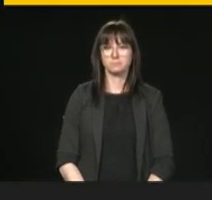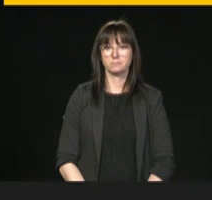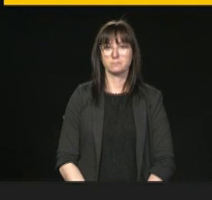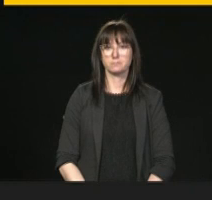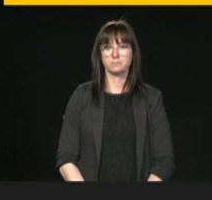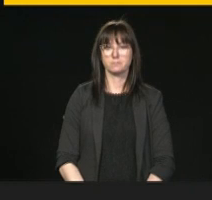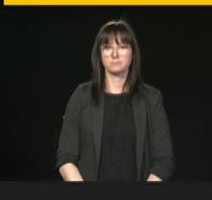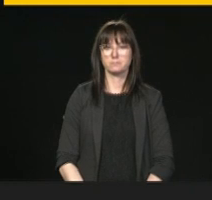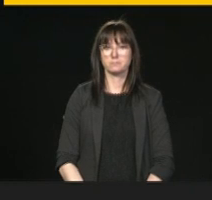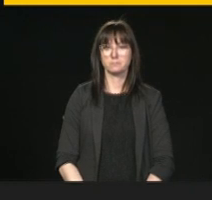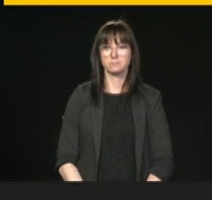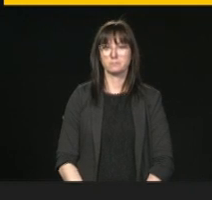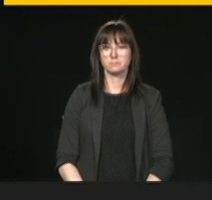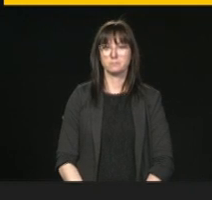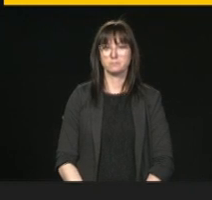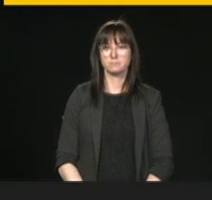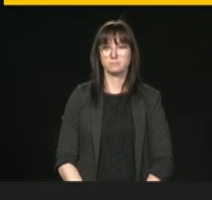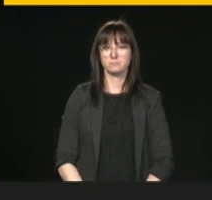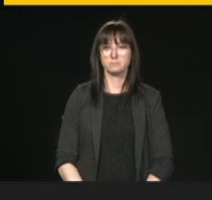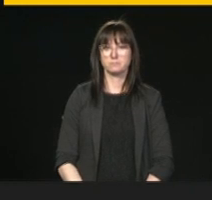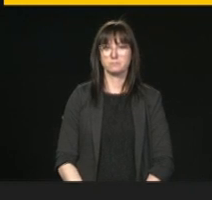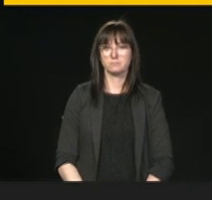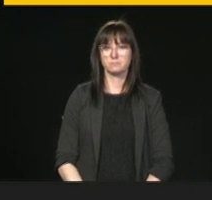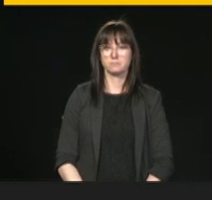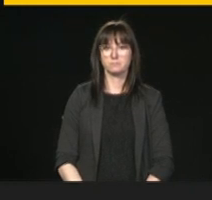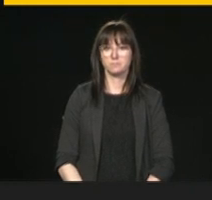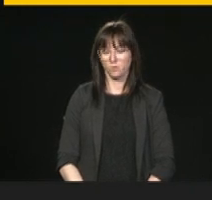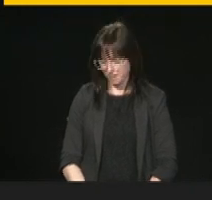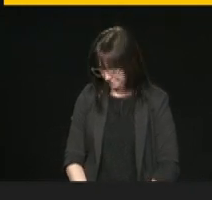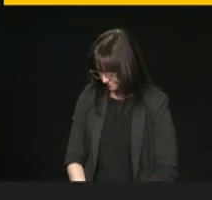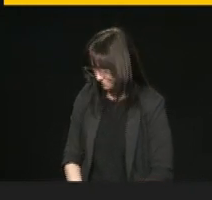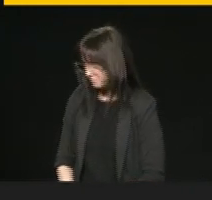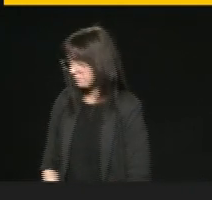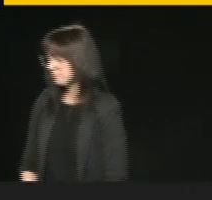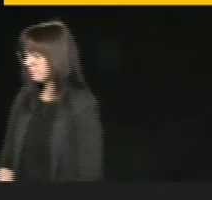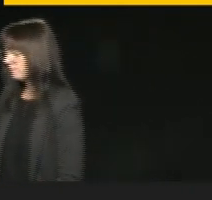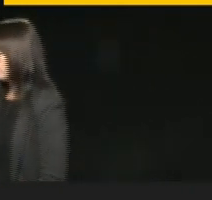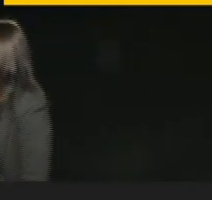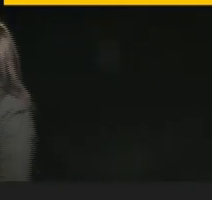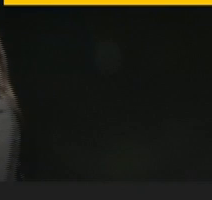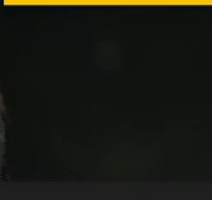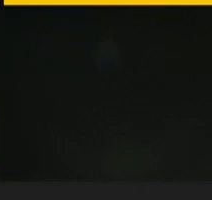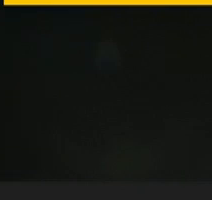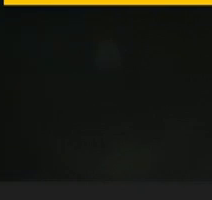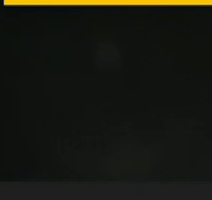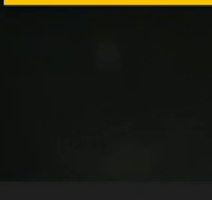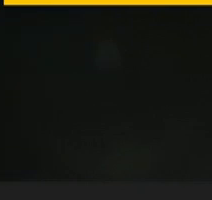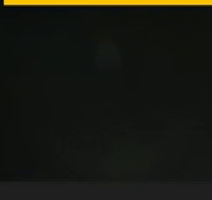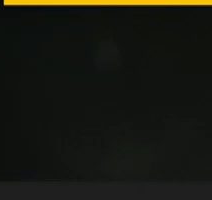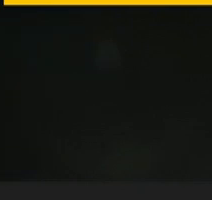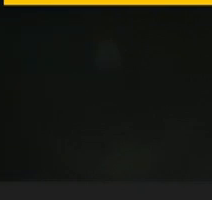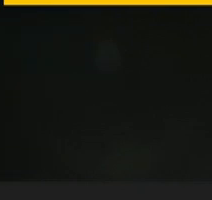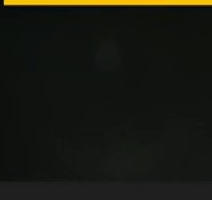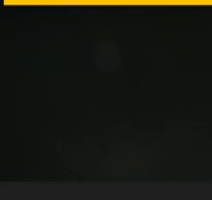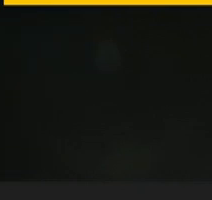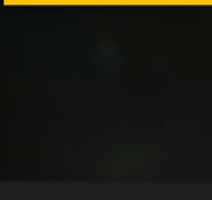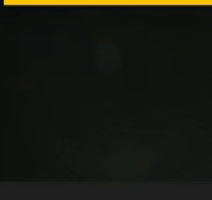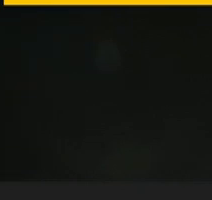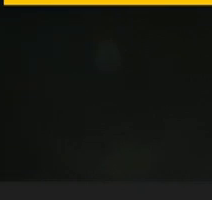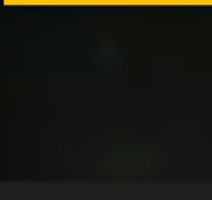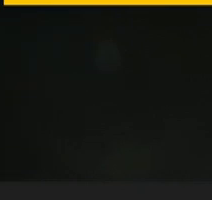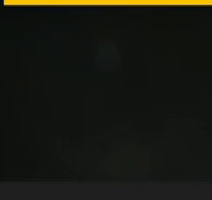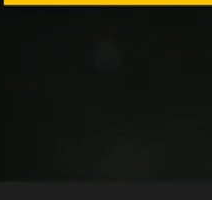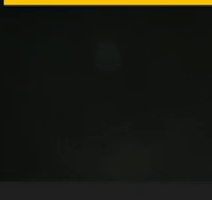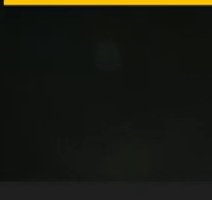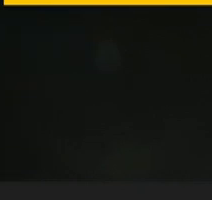you because the finance minister, Bill Morneau, and the governor of the Bank of Canada are expected also to come and speak to us in about 10 minutes' time, and we want to bring that to